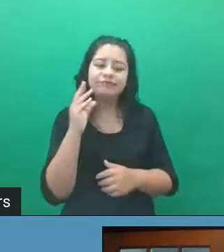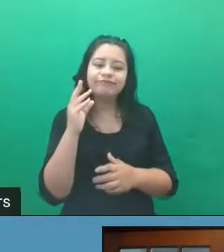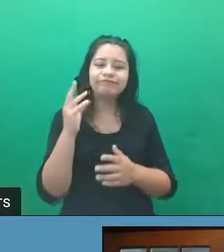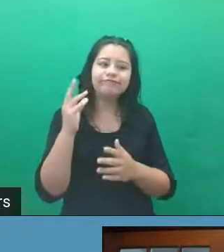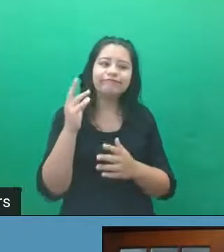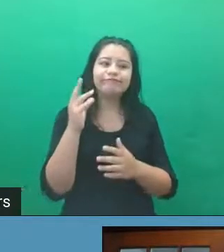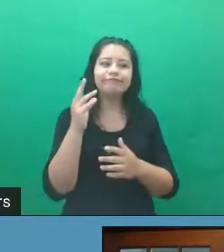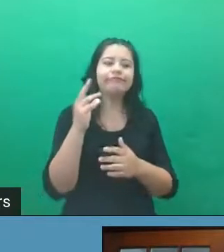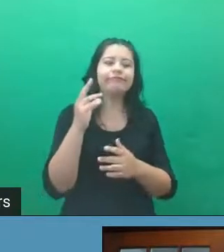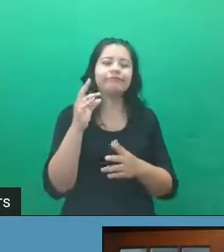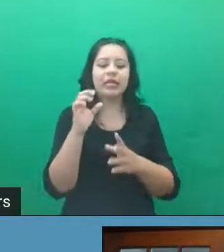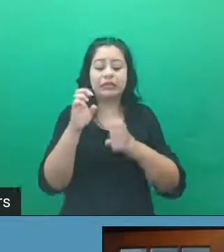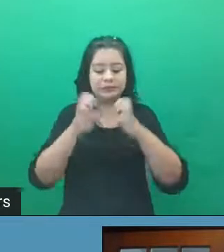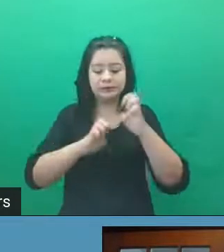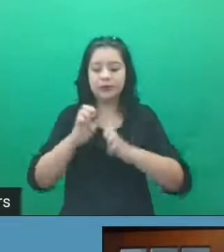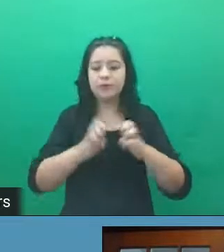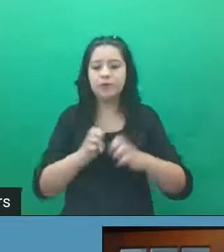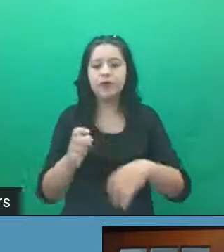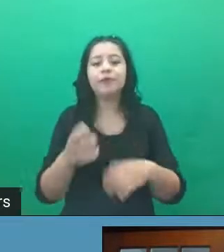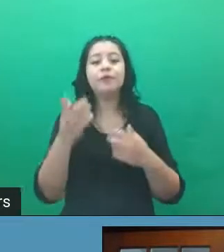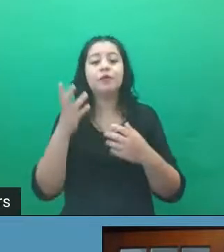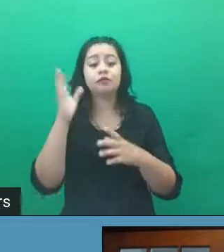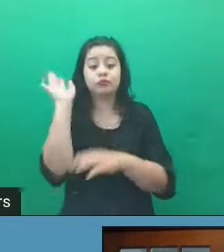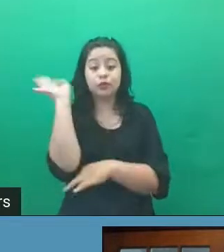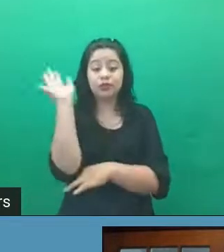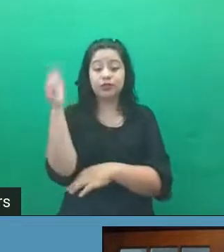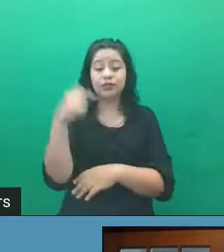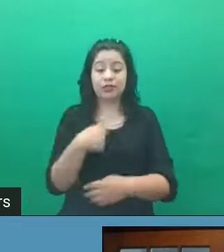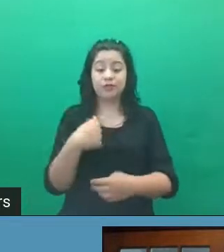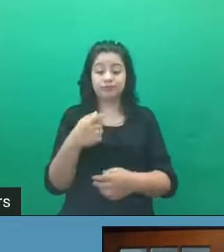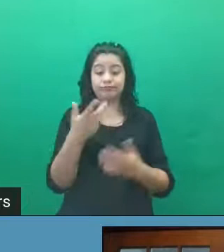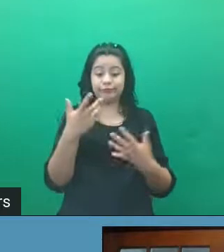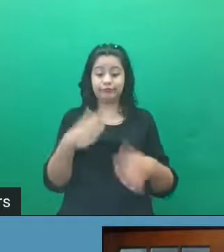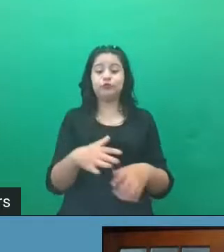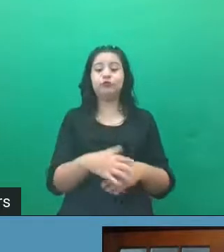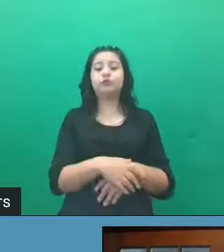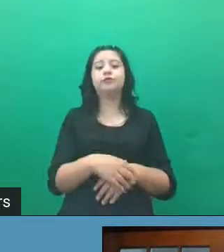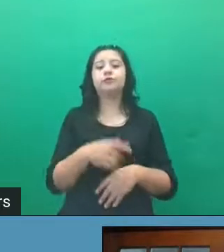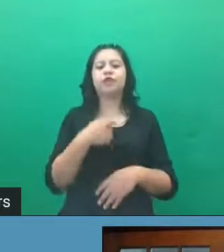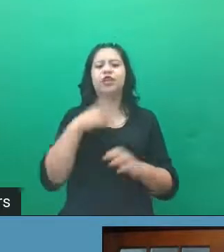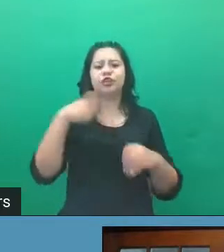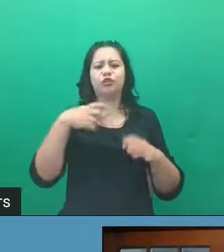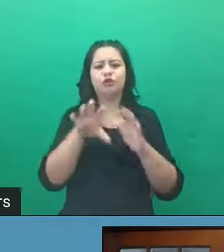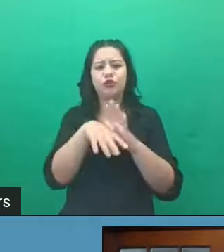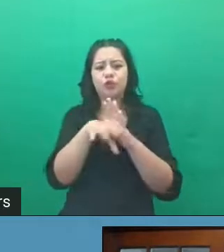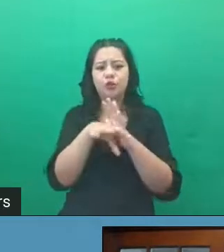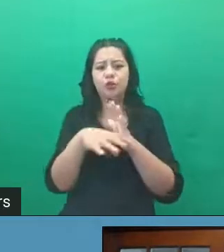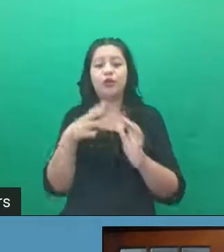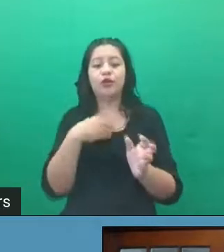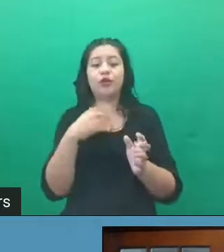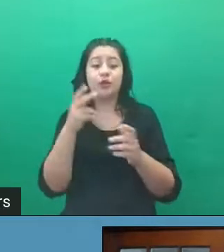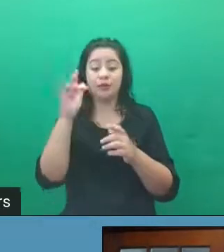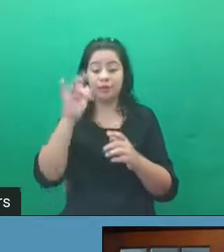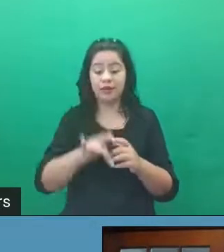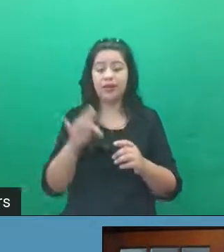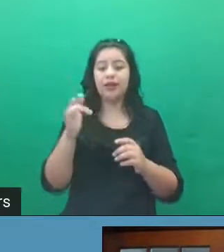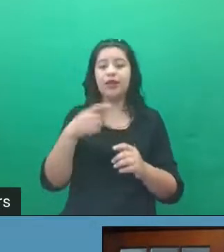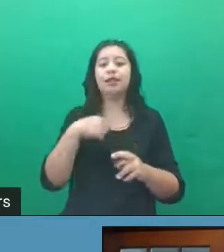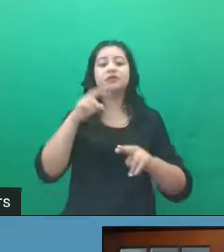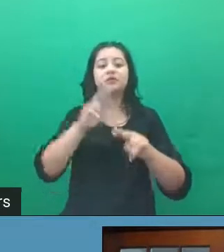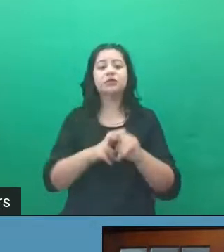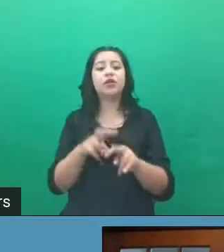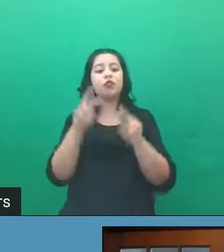means the presentation that I just gave, I could have recorded, and I could have played it, and I could have sat